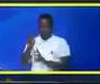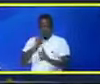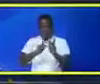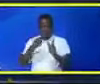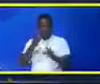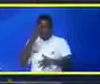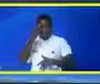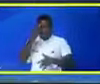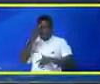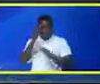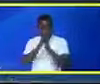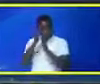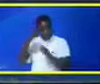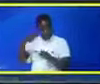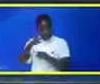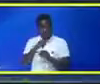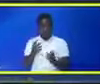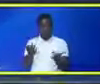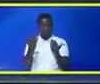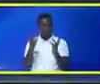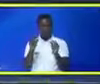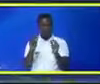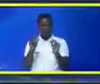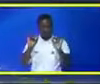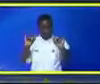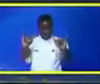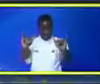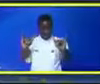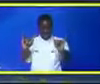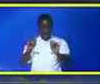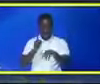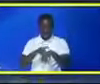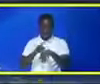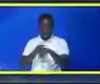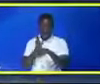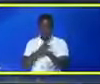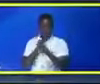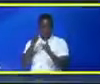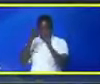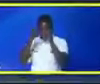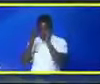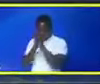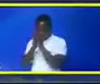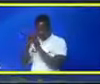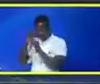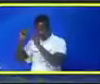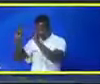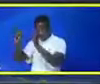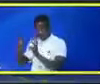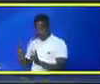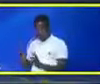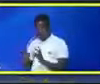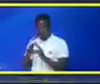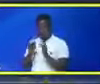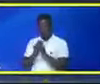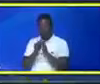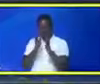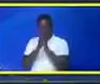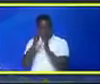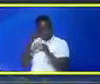sick. You don't have to come out. We're out of time because we need to pray on the request. And then I speak over you and I'm